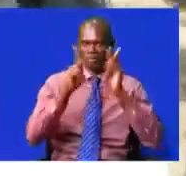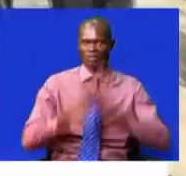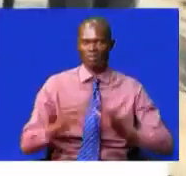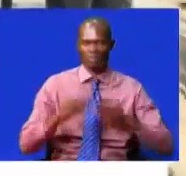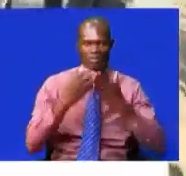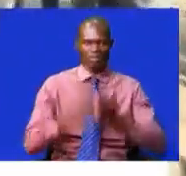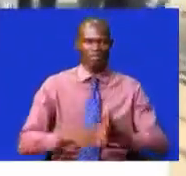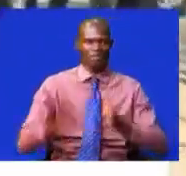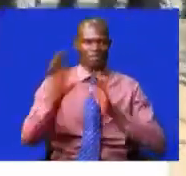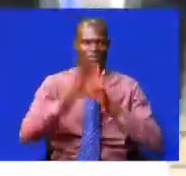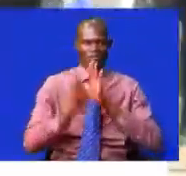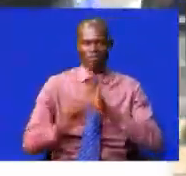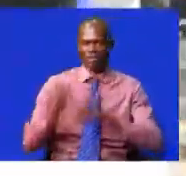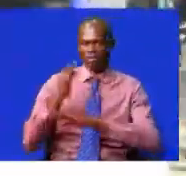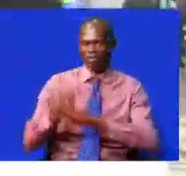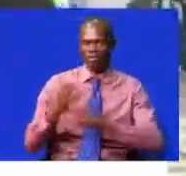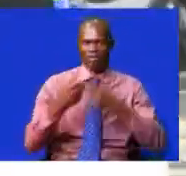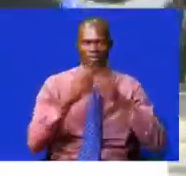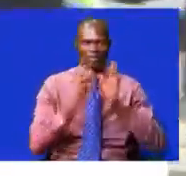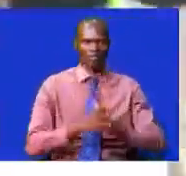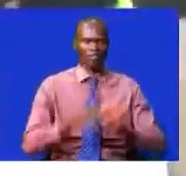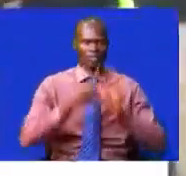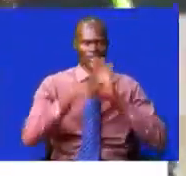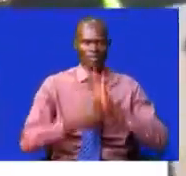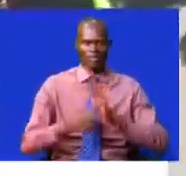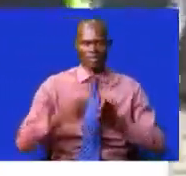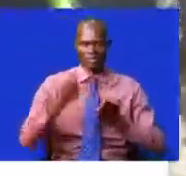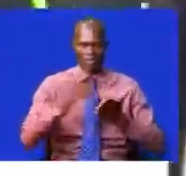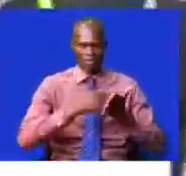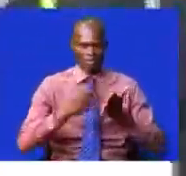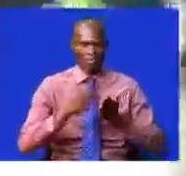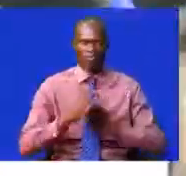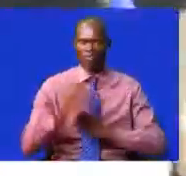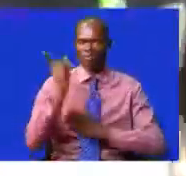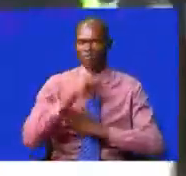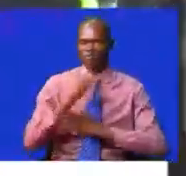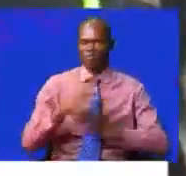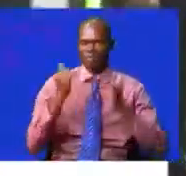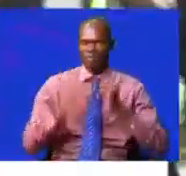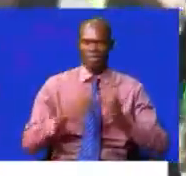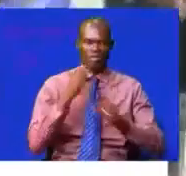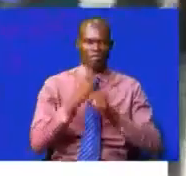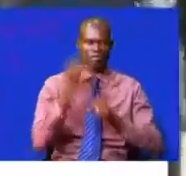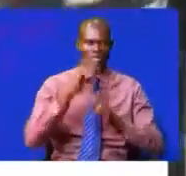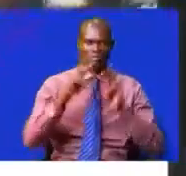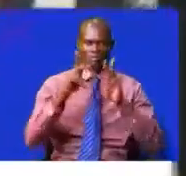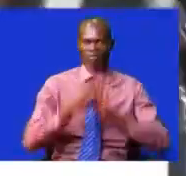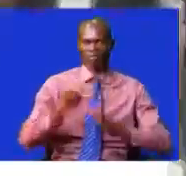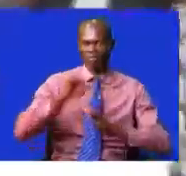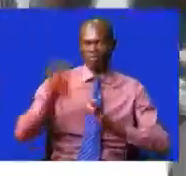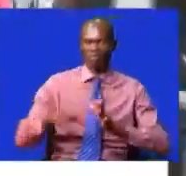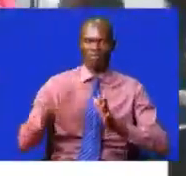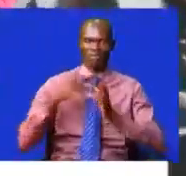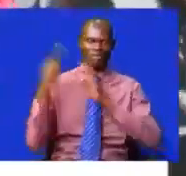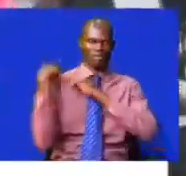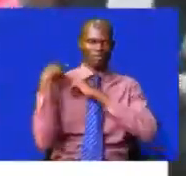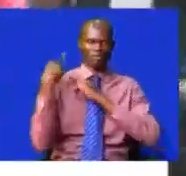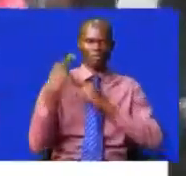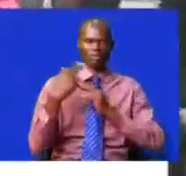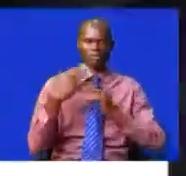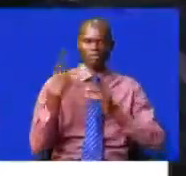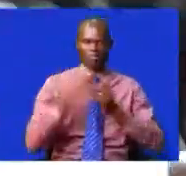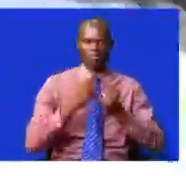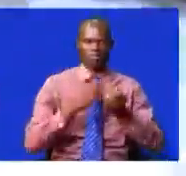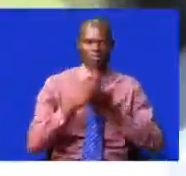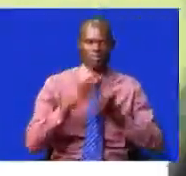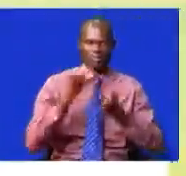ok nikare. Kata kamano, ne gigoyo kogno orakno kendo koro en tij piny owacho ma Kisumu mondo oneni giyudo omenda